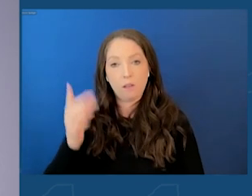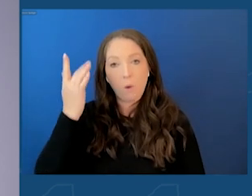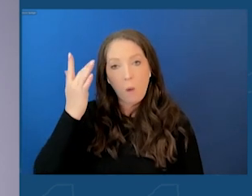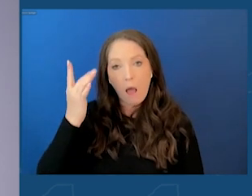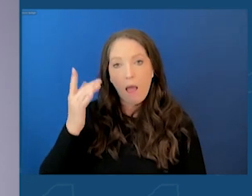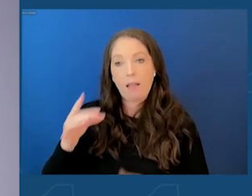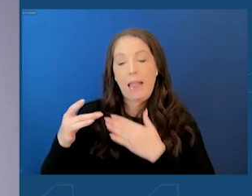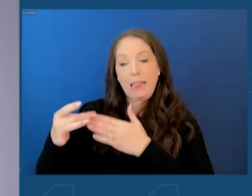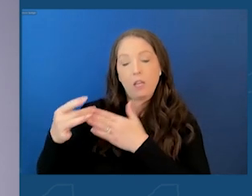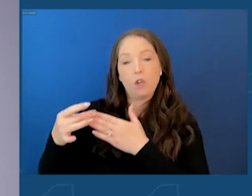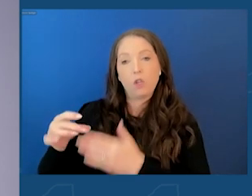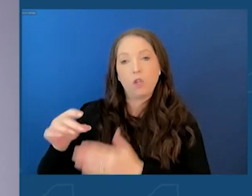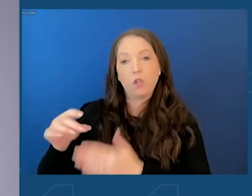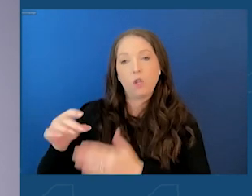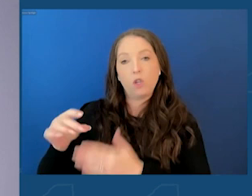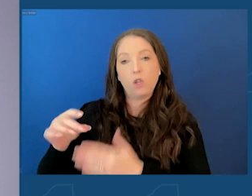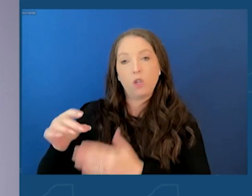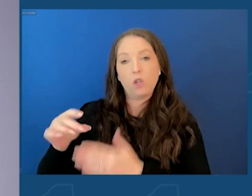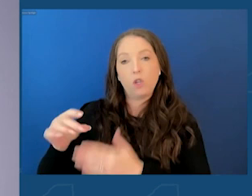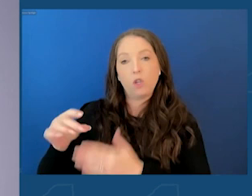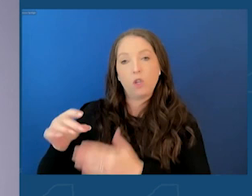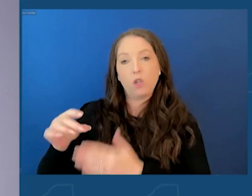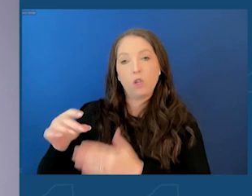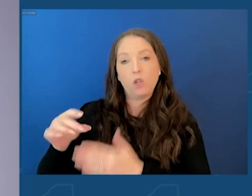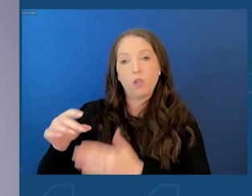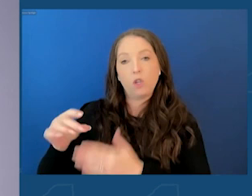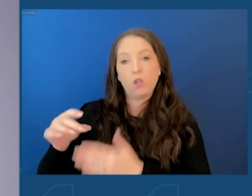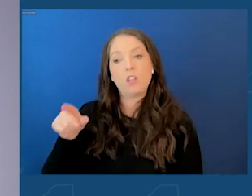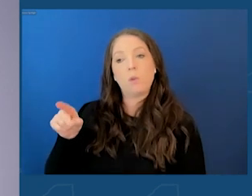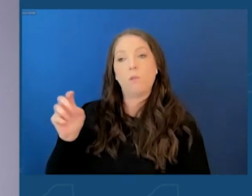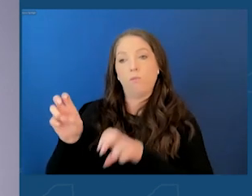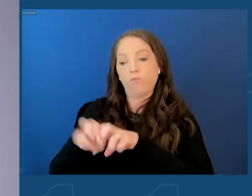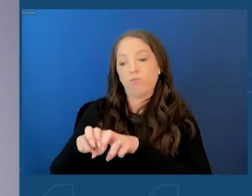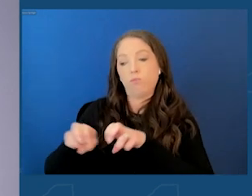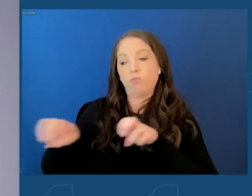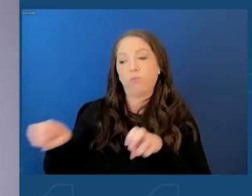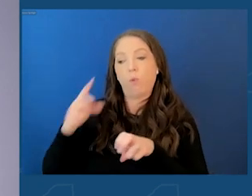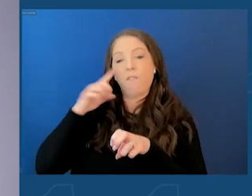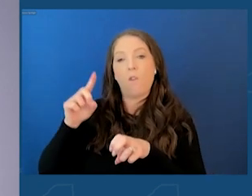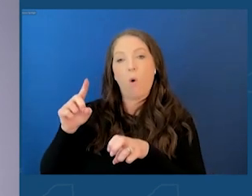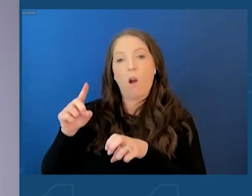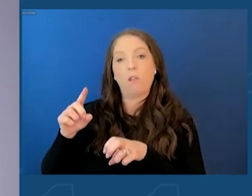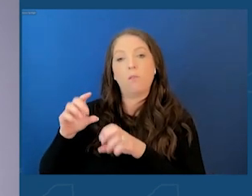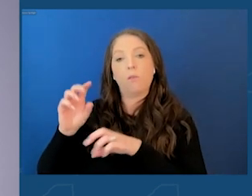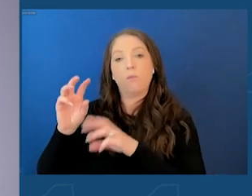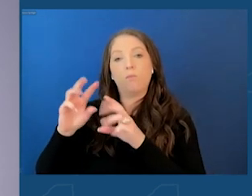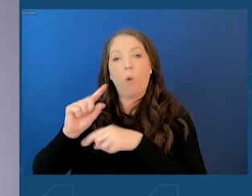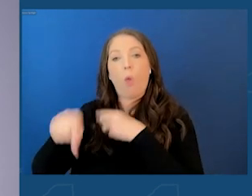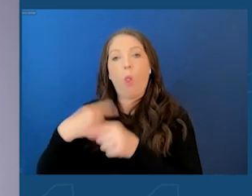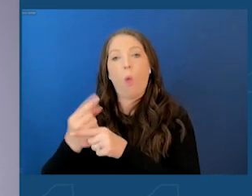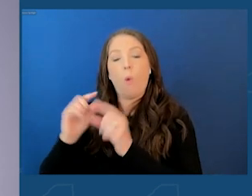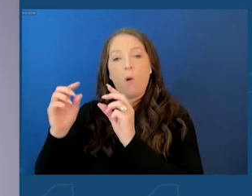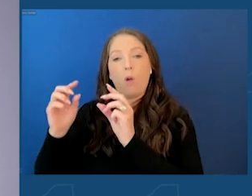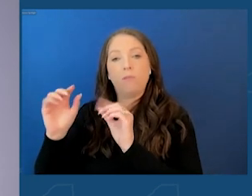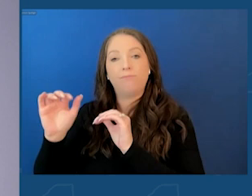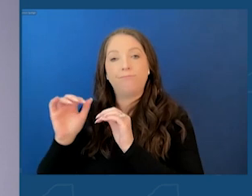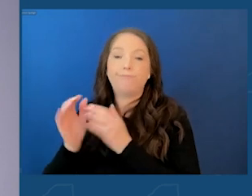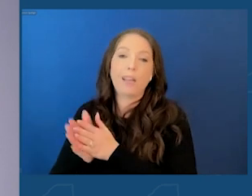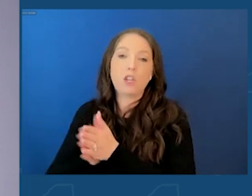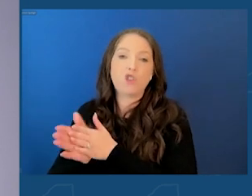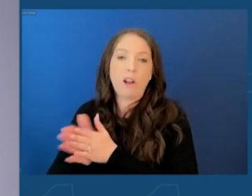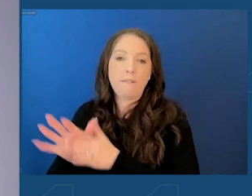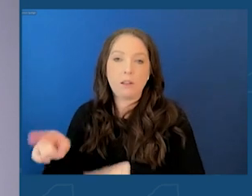panelists at the Clinton Global Initiative. And the Empire State Building absolutely completed an